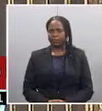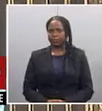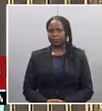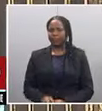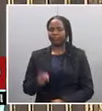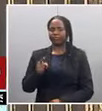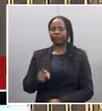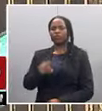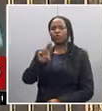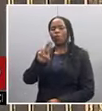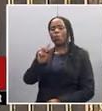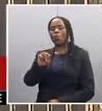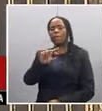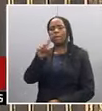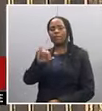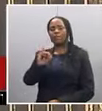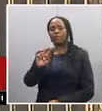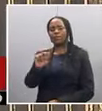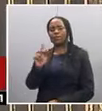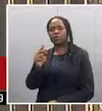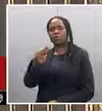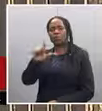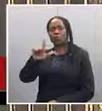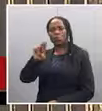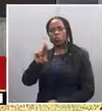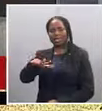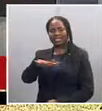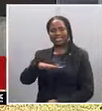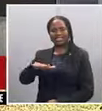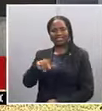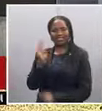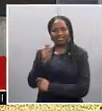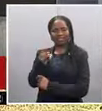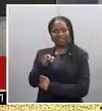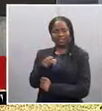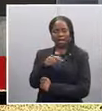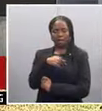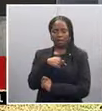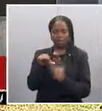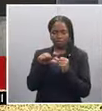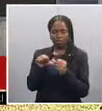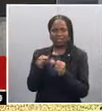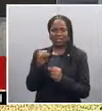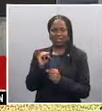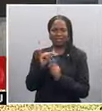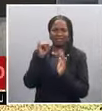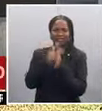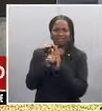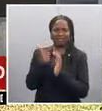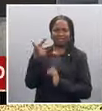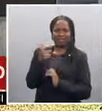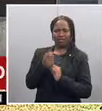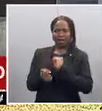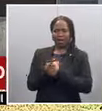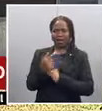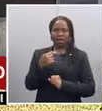Despite repeated calls for an end to political killings in KwaZulu-Natal, the murders continue. Nkosi Corna Maklakana was